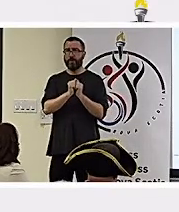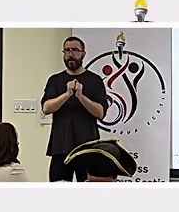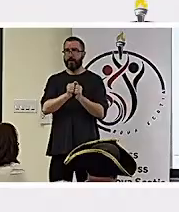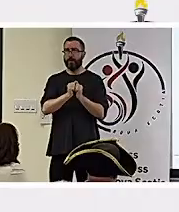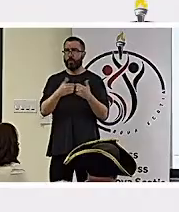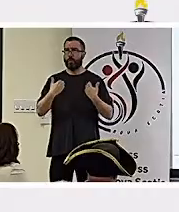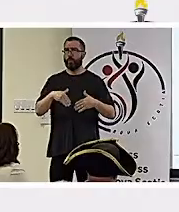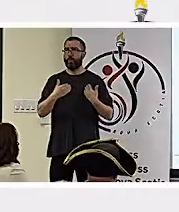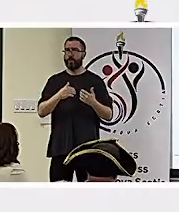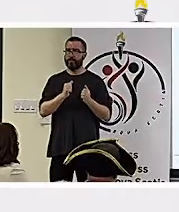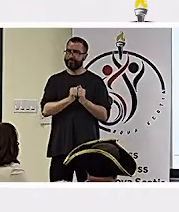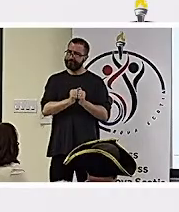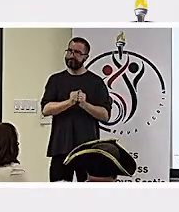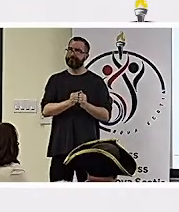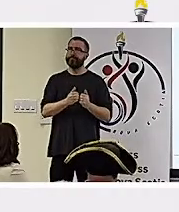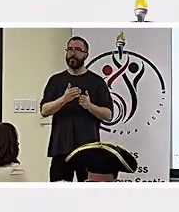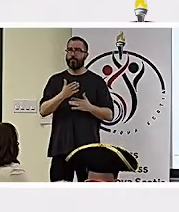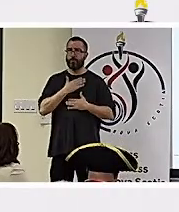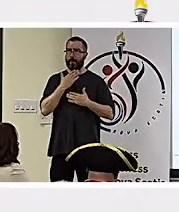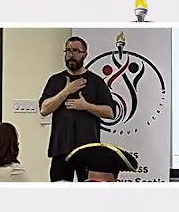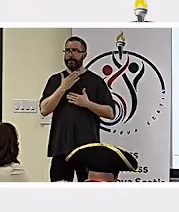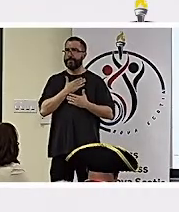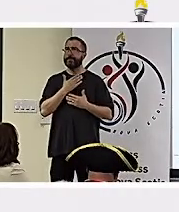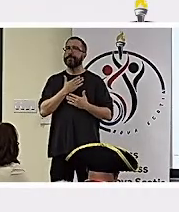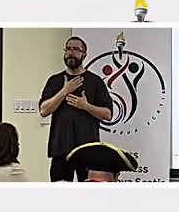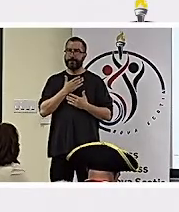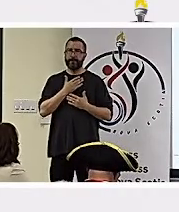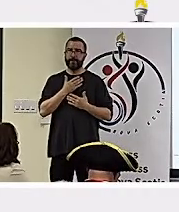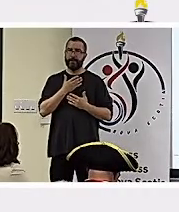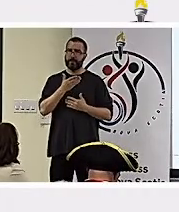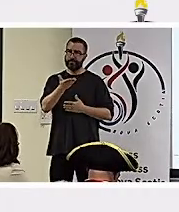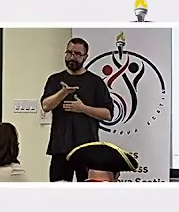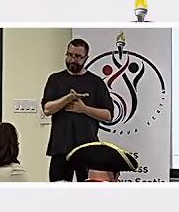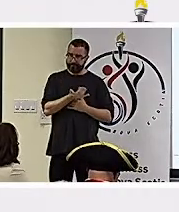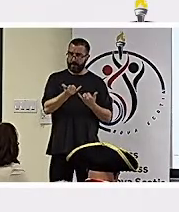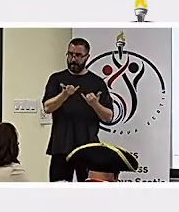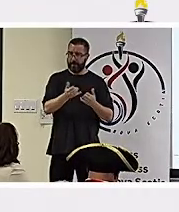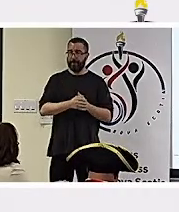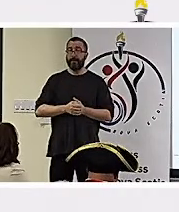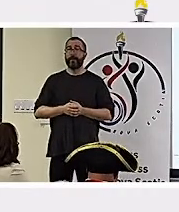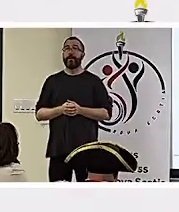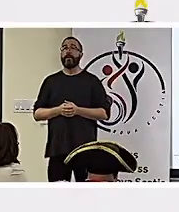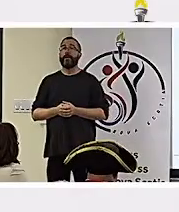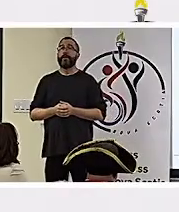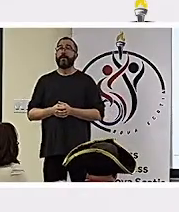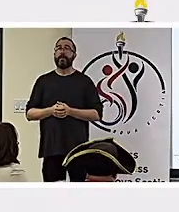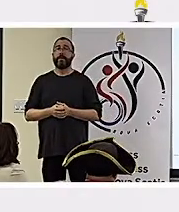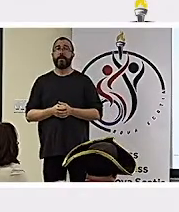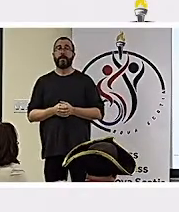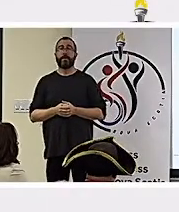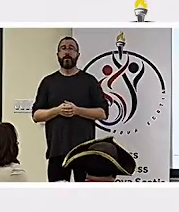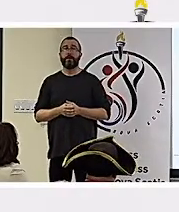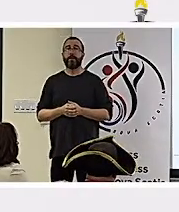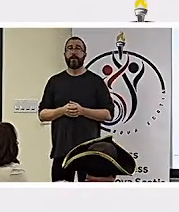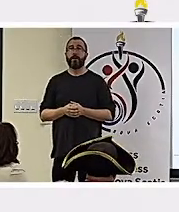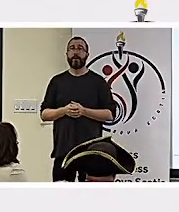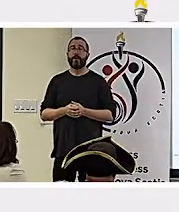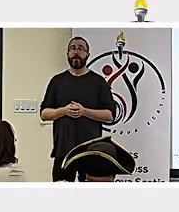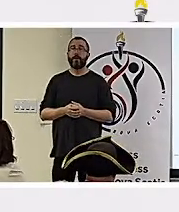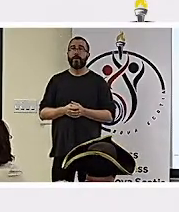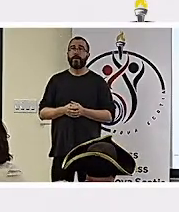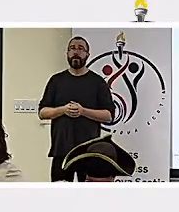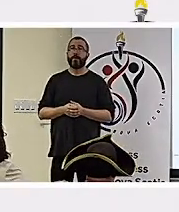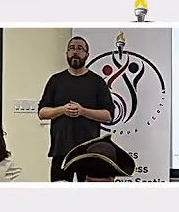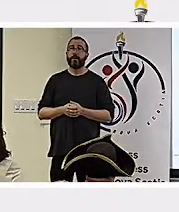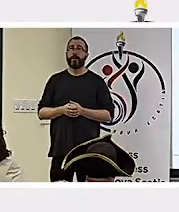departments and very happy to have you here today. So, on to